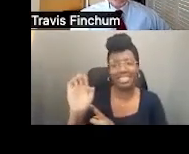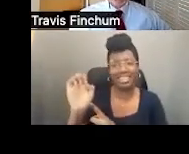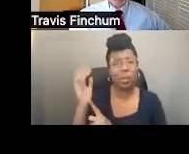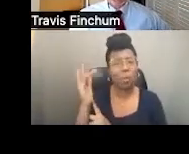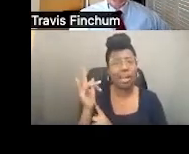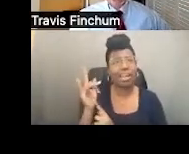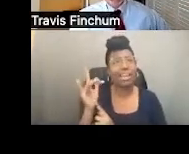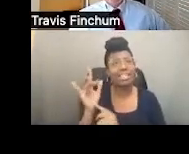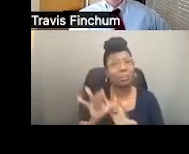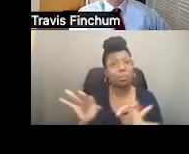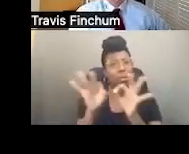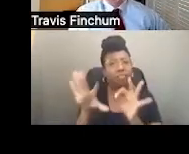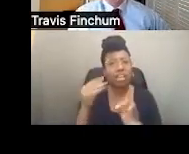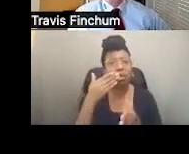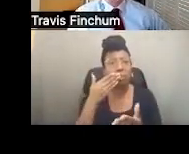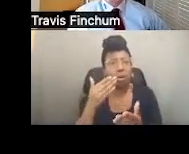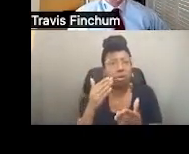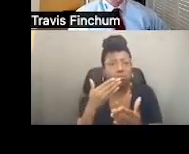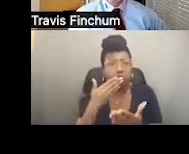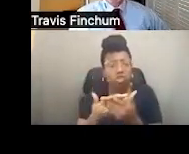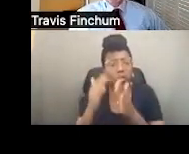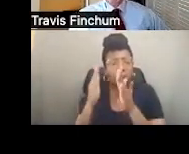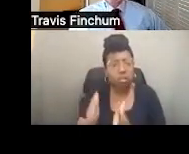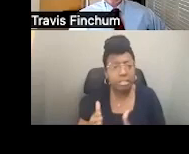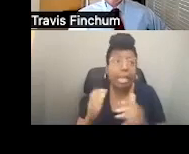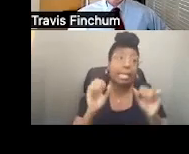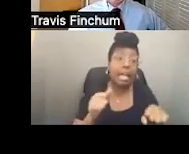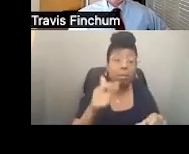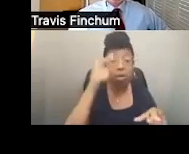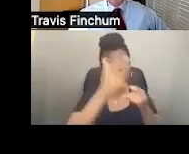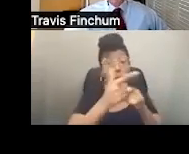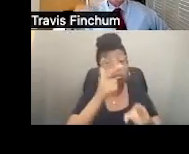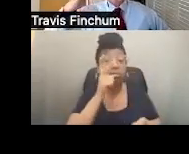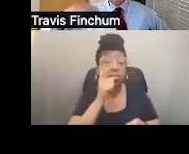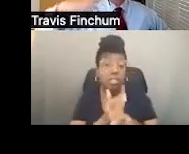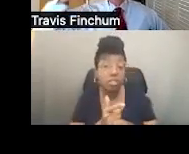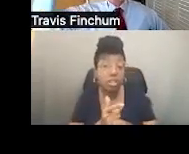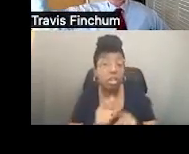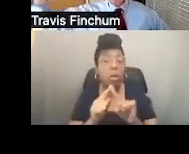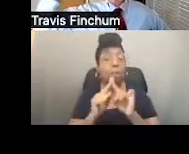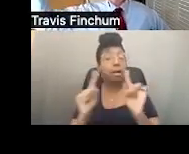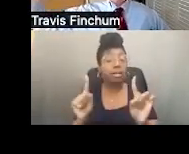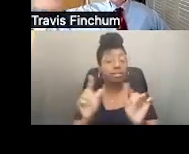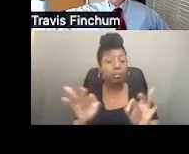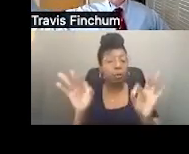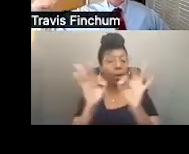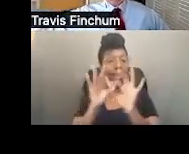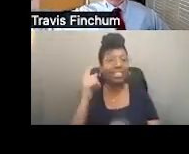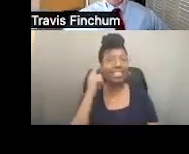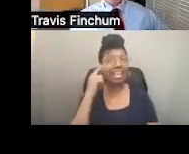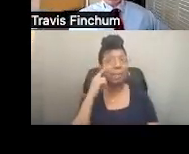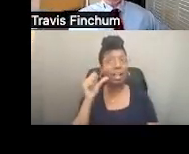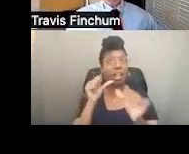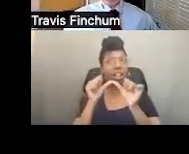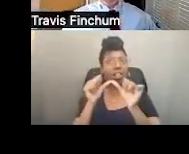that beneficiary. Sometimes we can have a sibling do that, but we need to think about a long-term